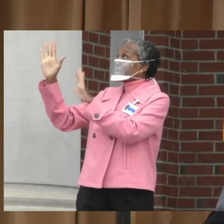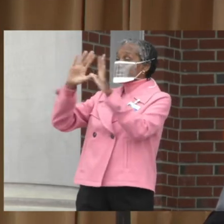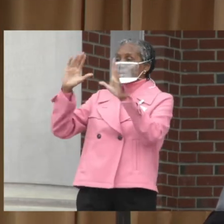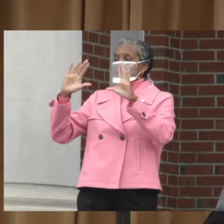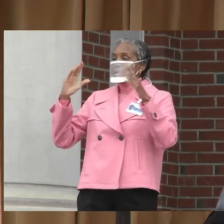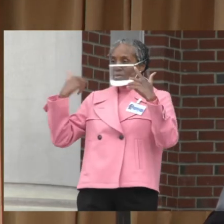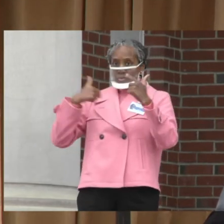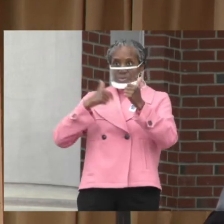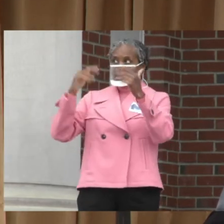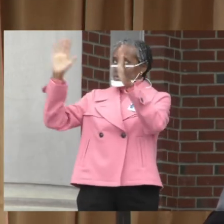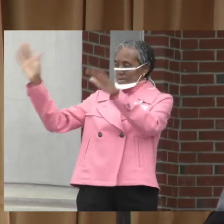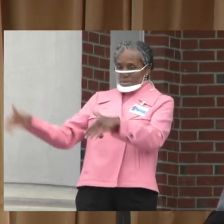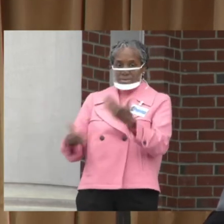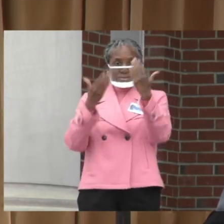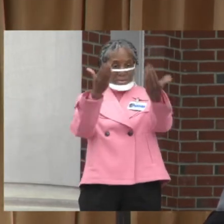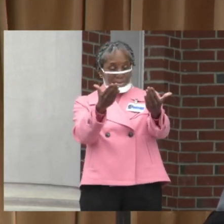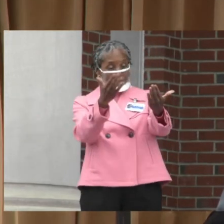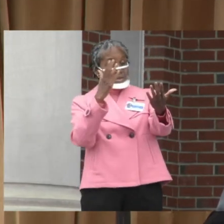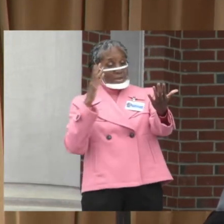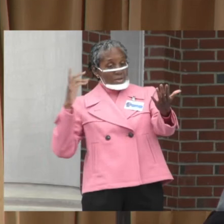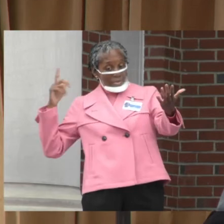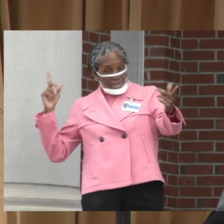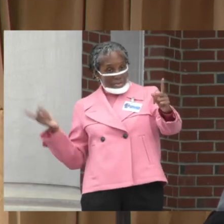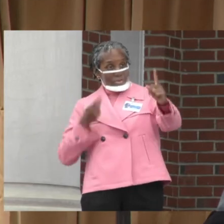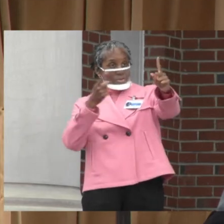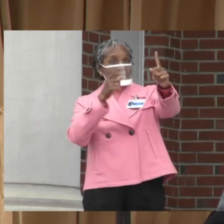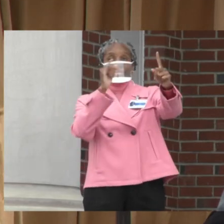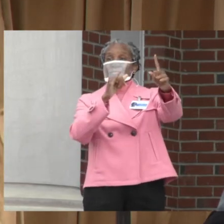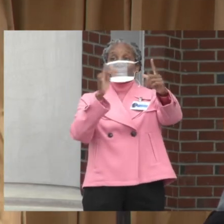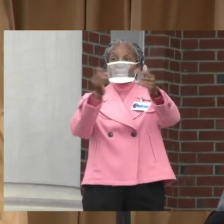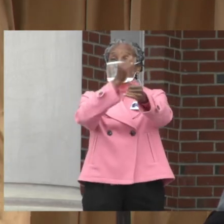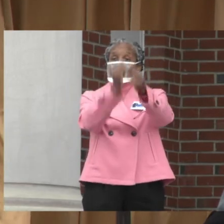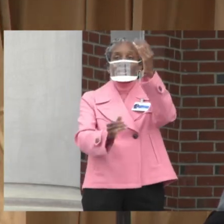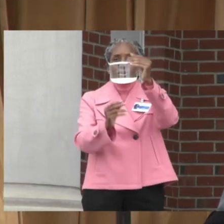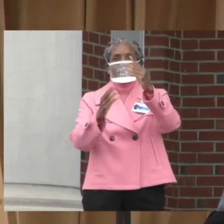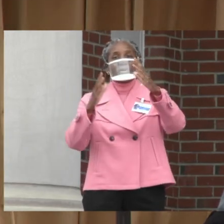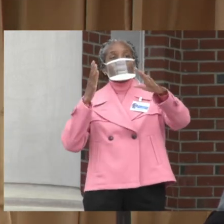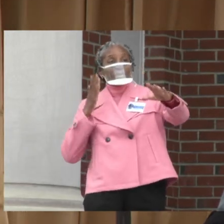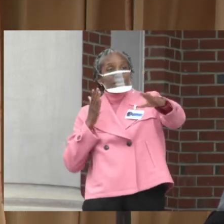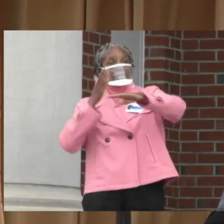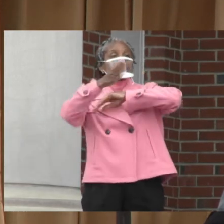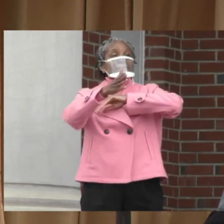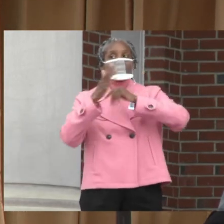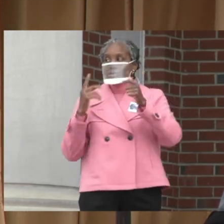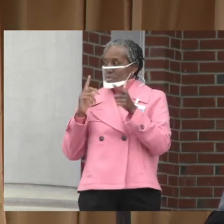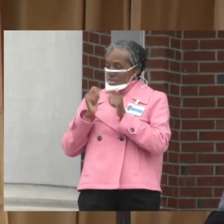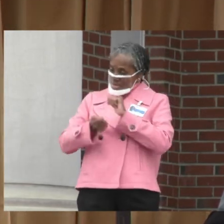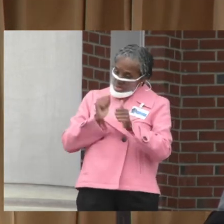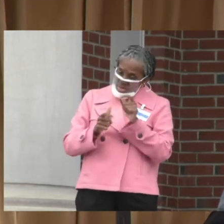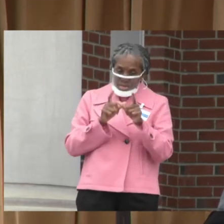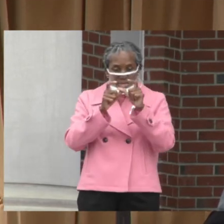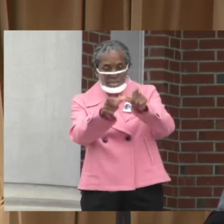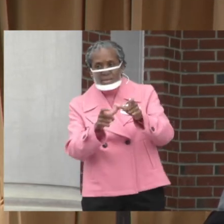laid out before us is not just a finish line, it's a horizon. This isn't just a race, it's a journey. And